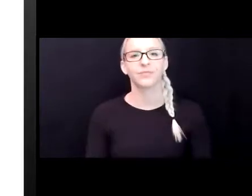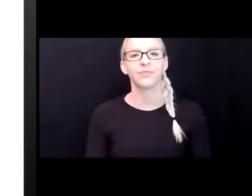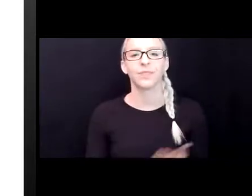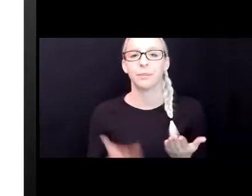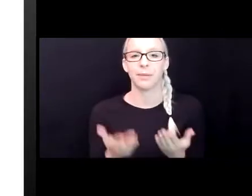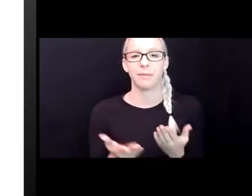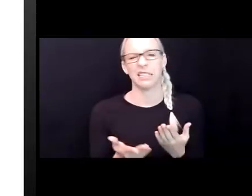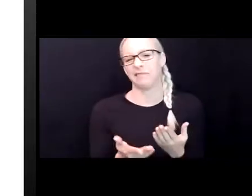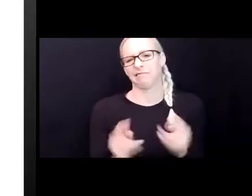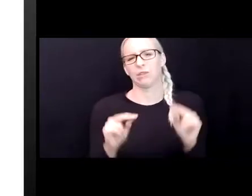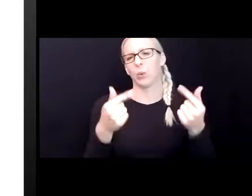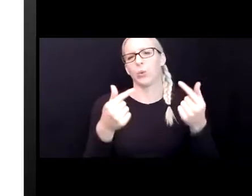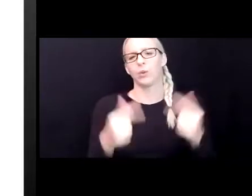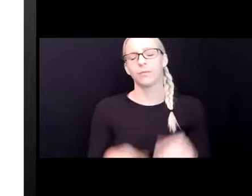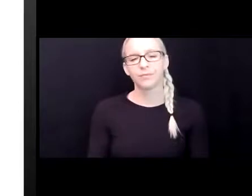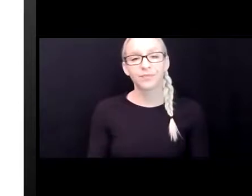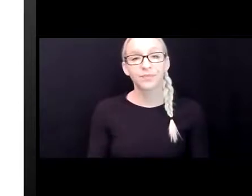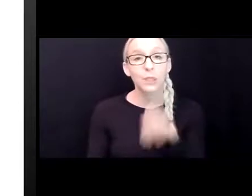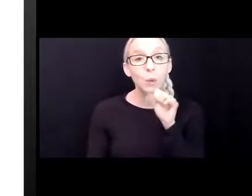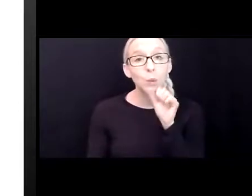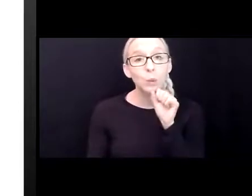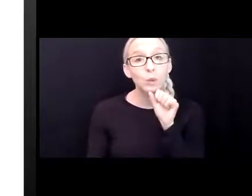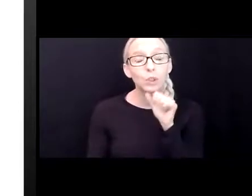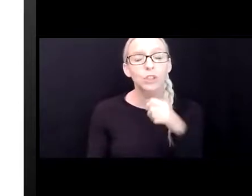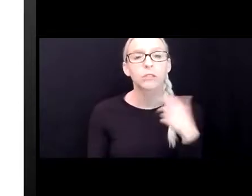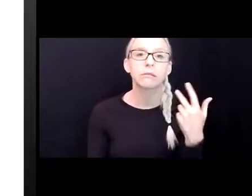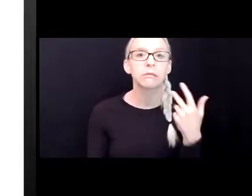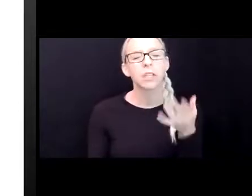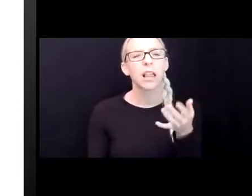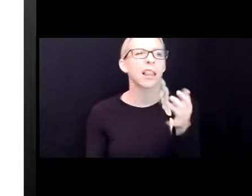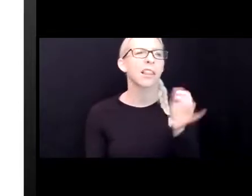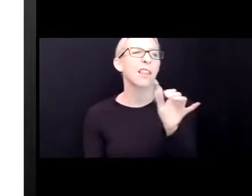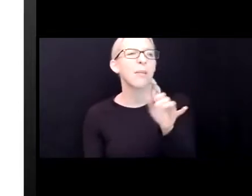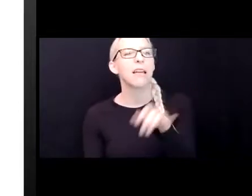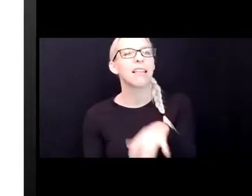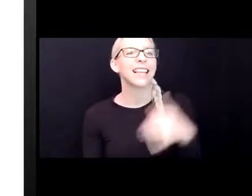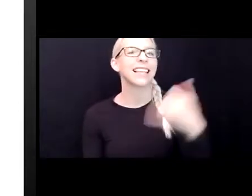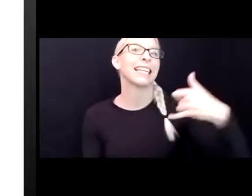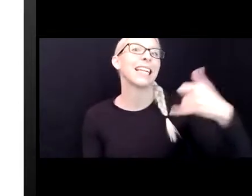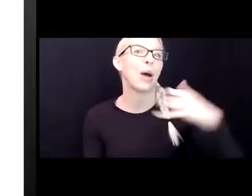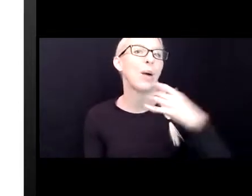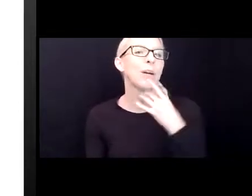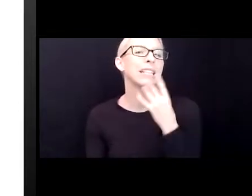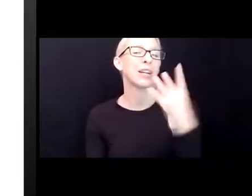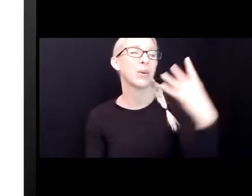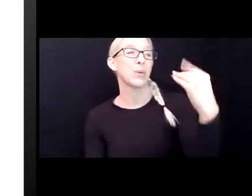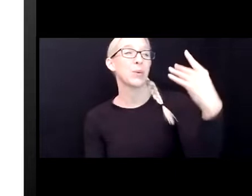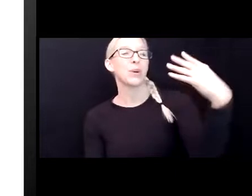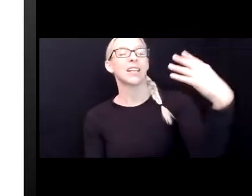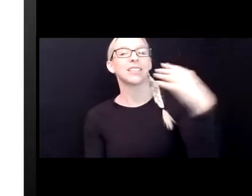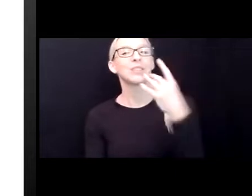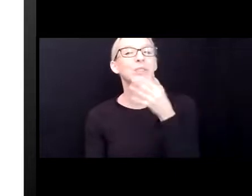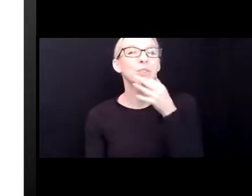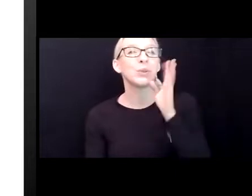not good. And if it's orange, it's kind of like that yellow light that's getting ready to change to red, and you have to decide whether you're going to